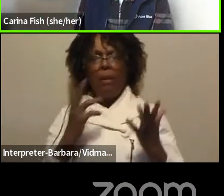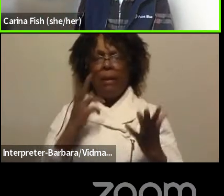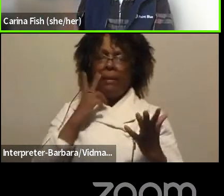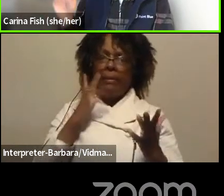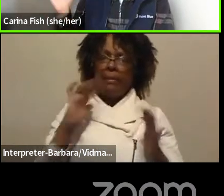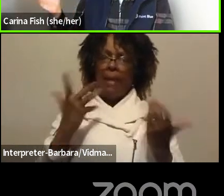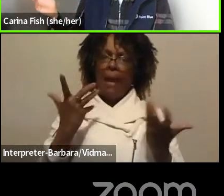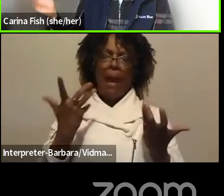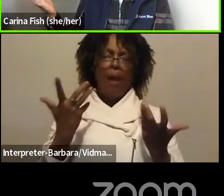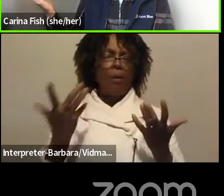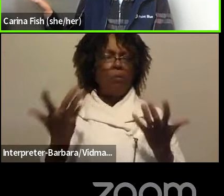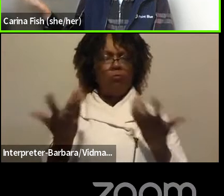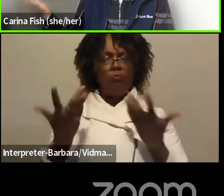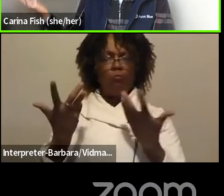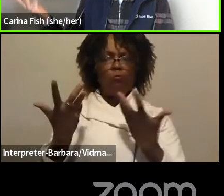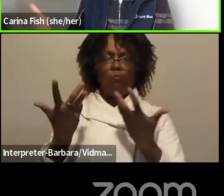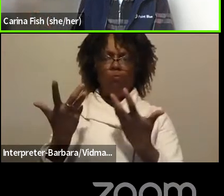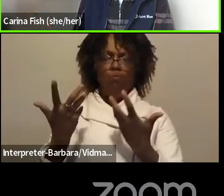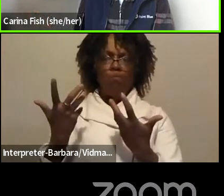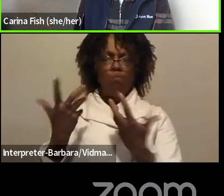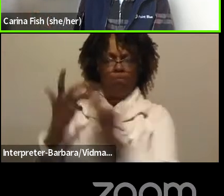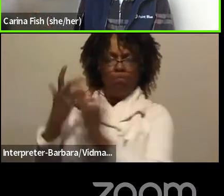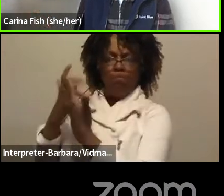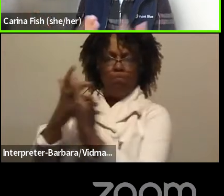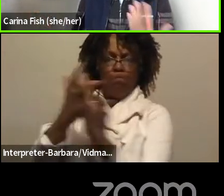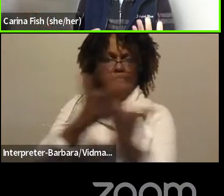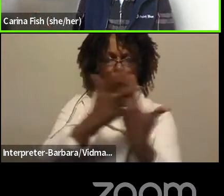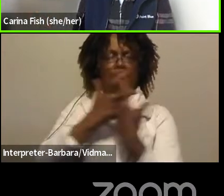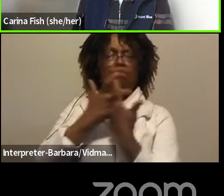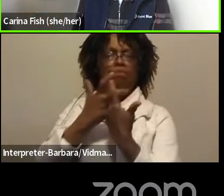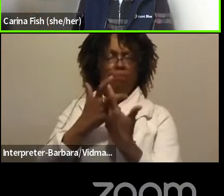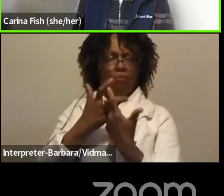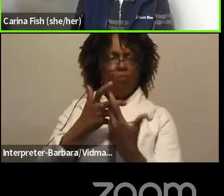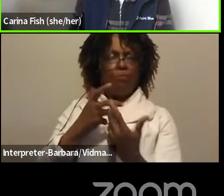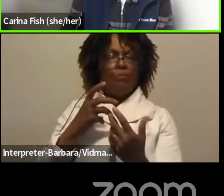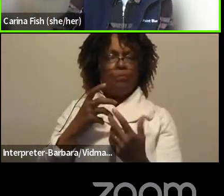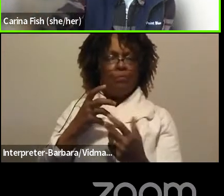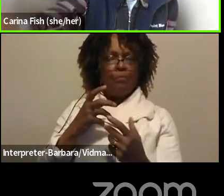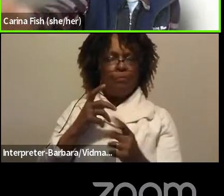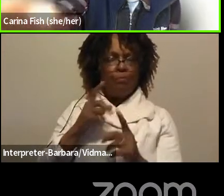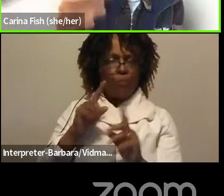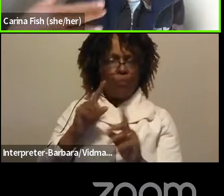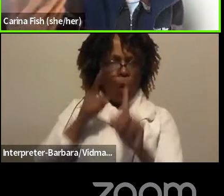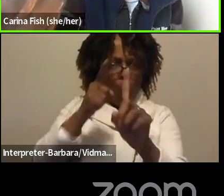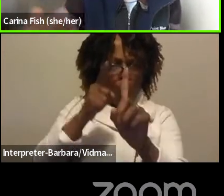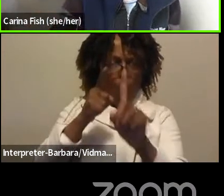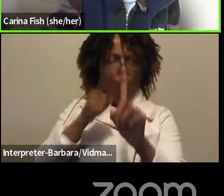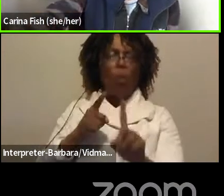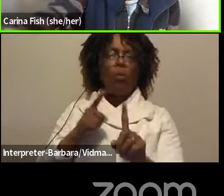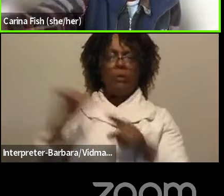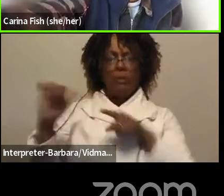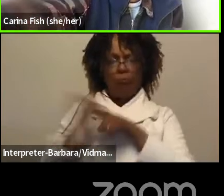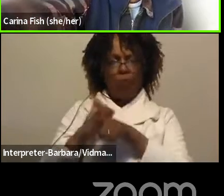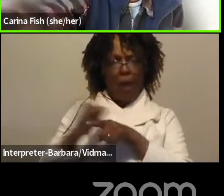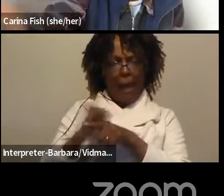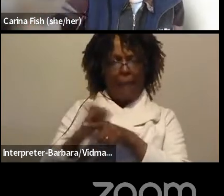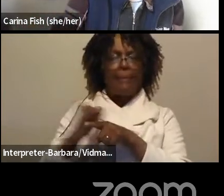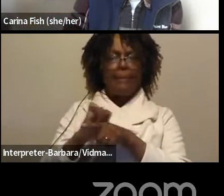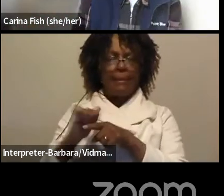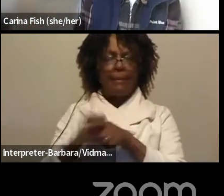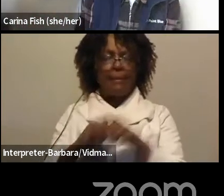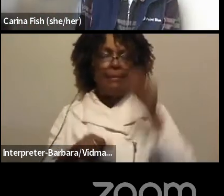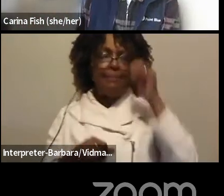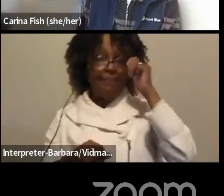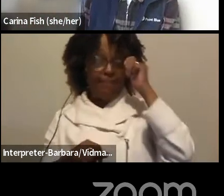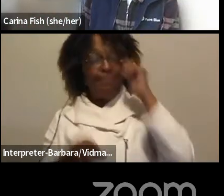interweave their quoted or stated objective and mission with their actual practice of things without wasting my time. Yeah,